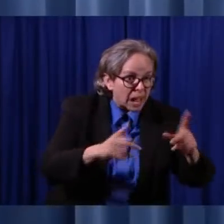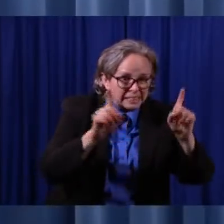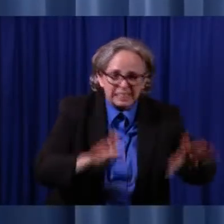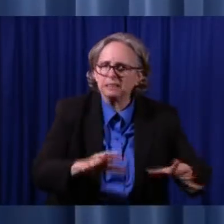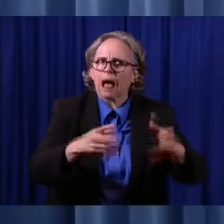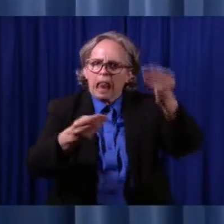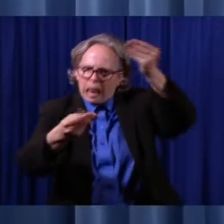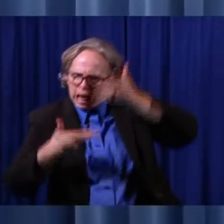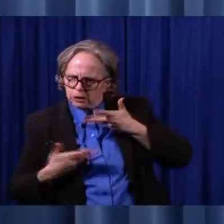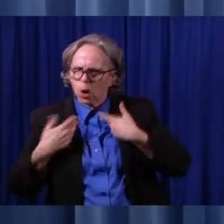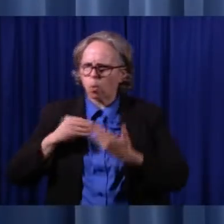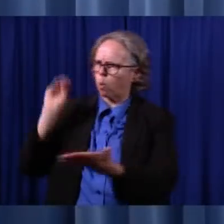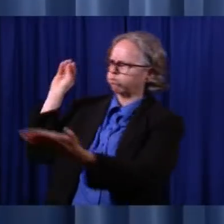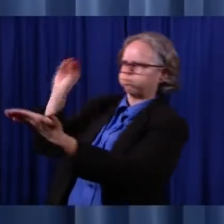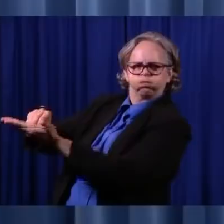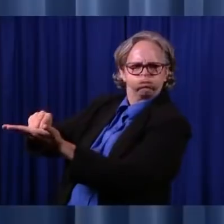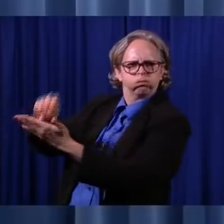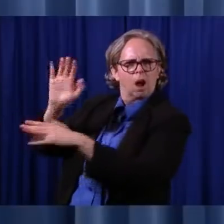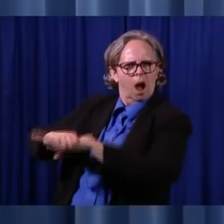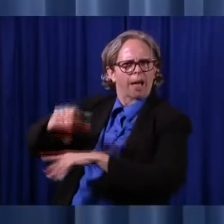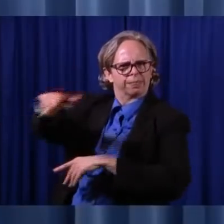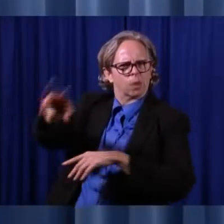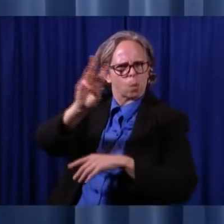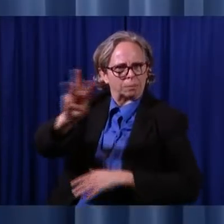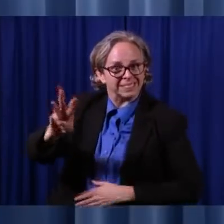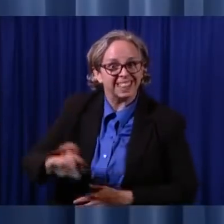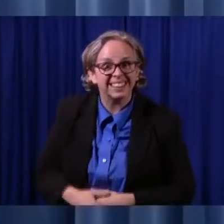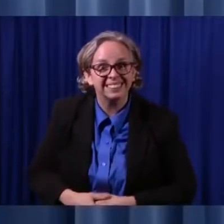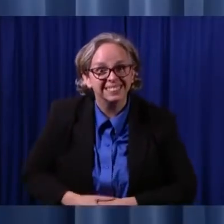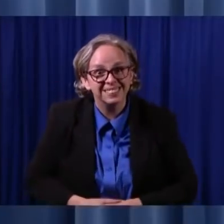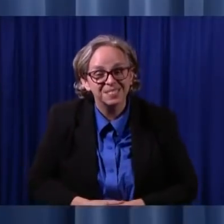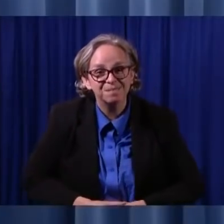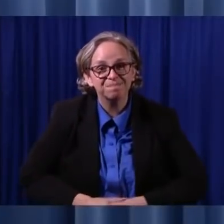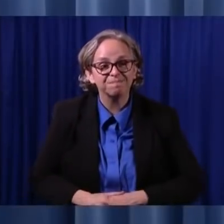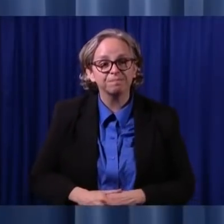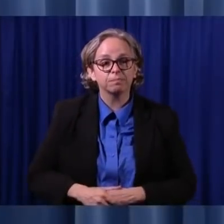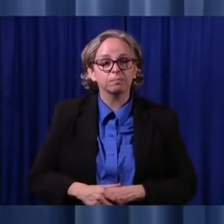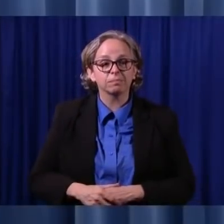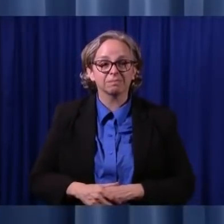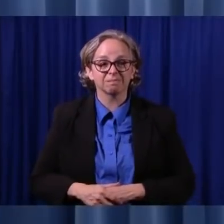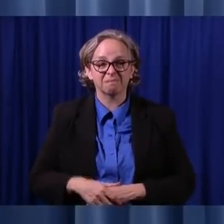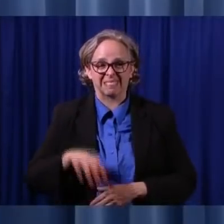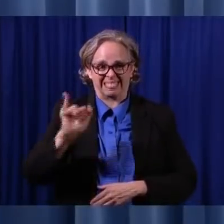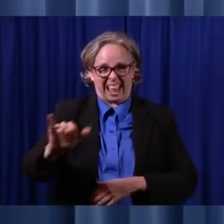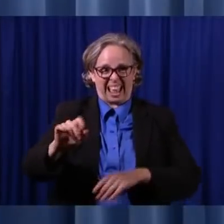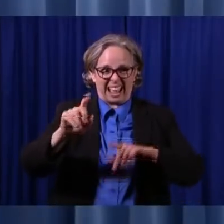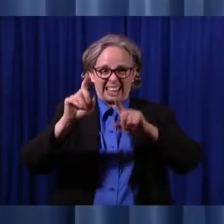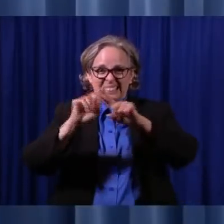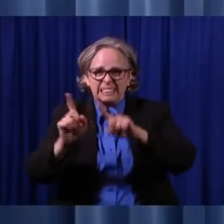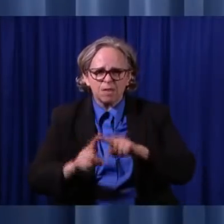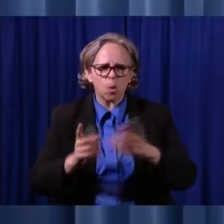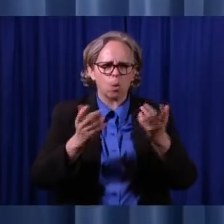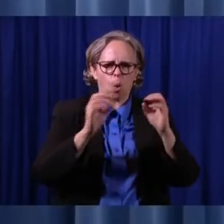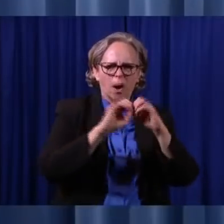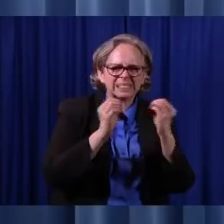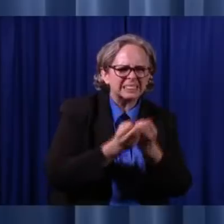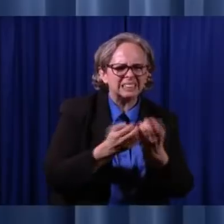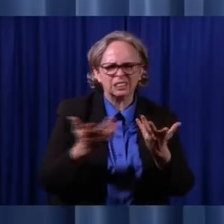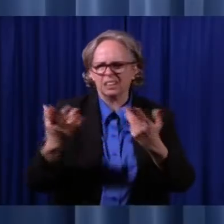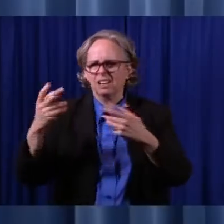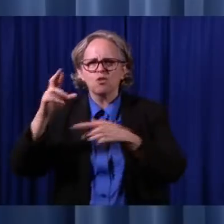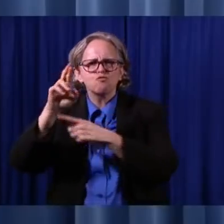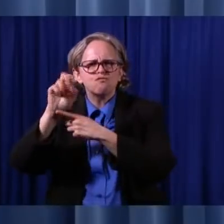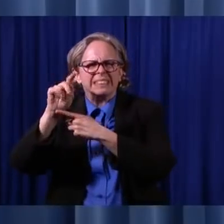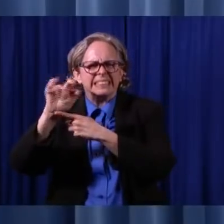us know so we can add to this list. These organizations and retail sites are great